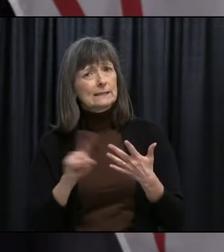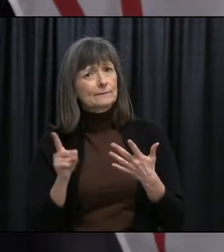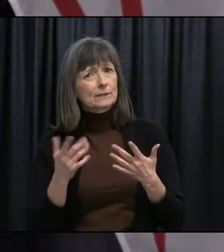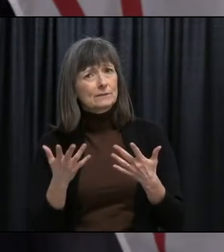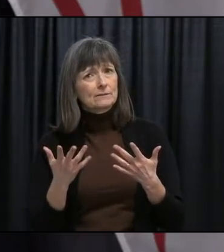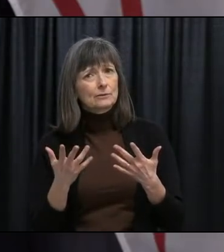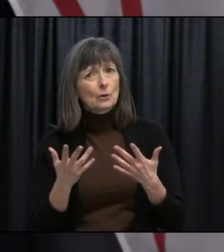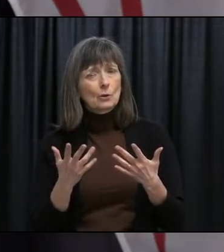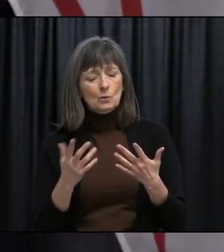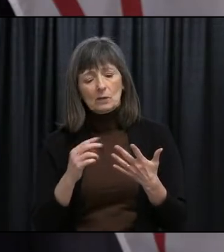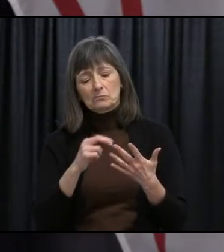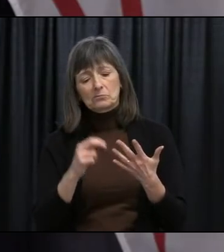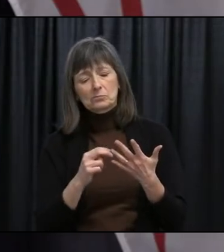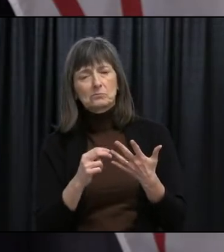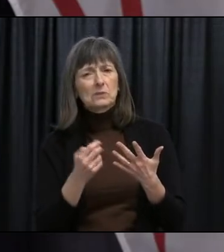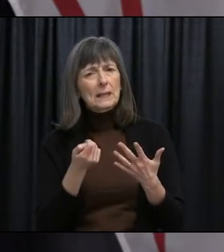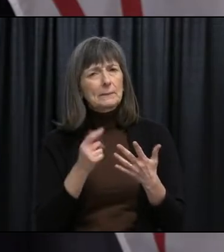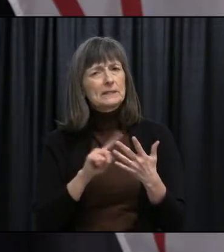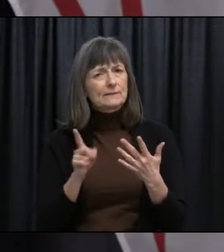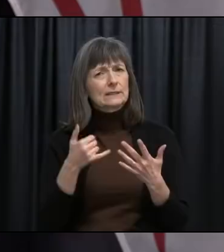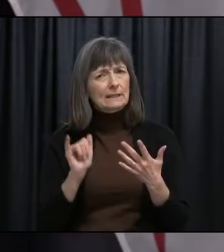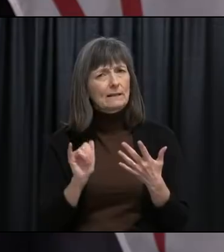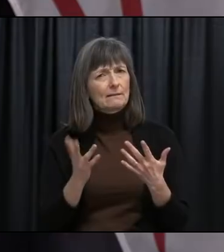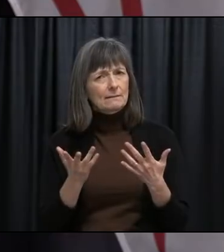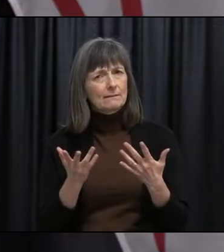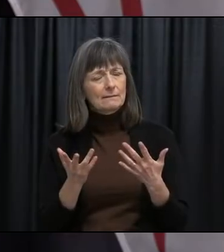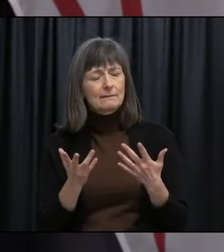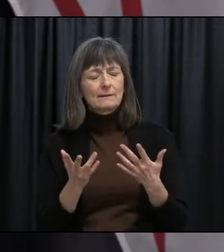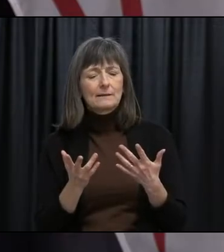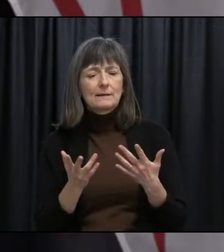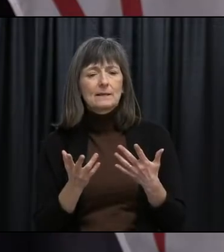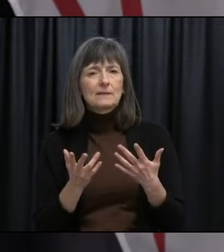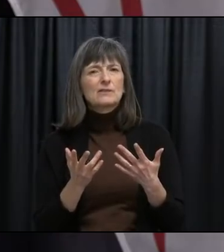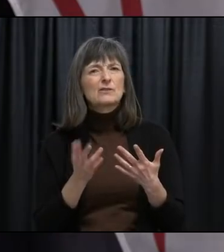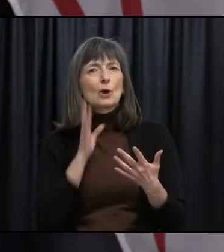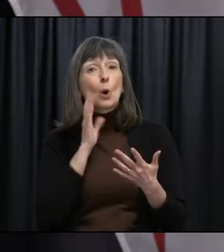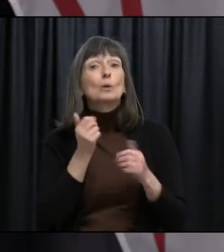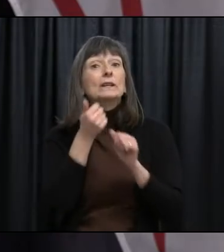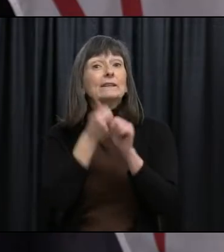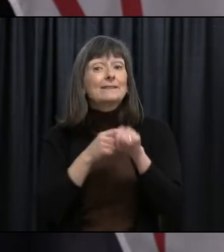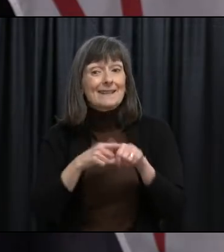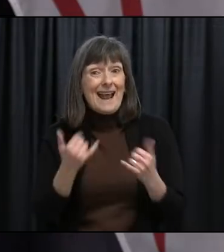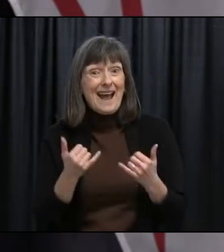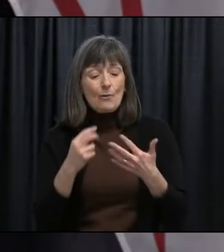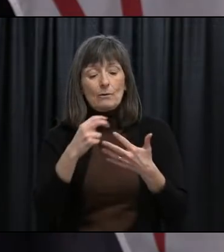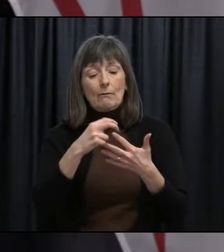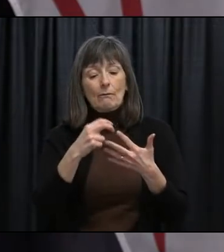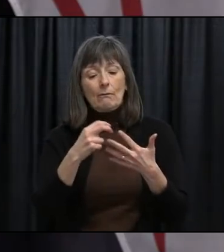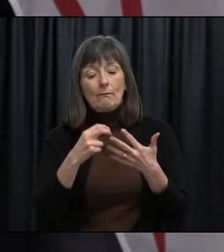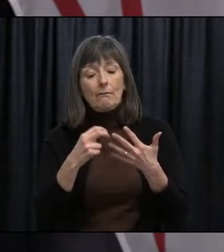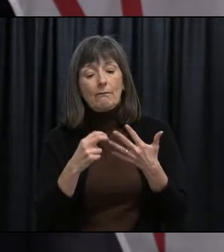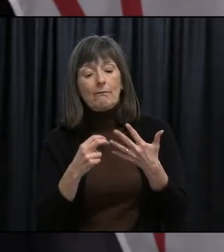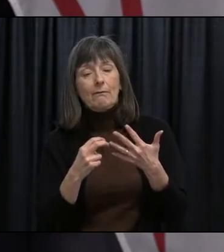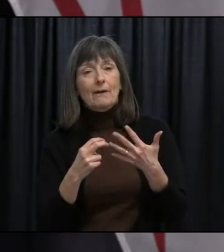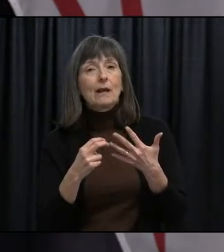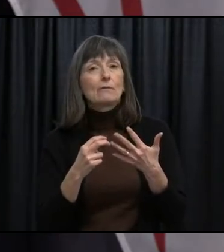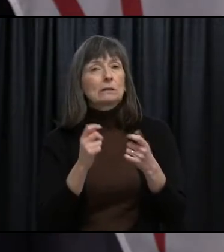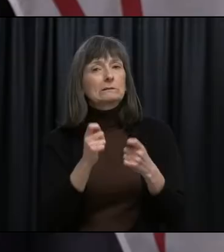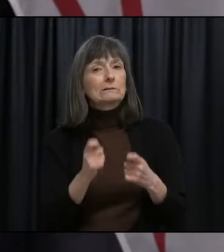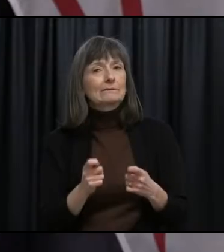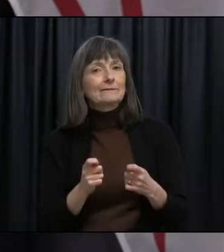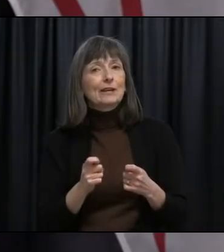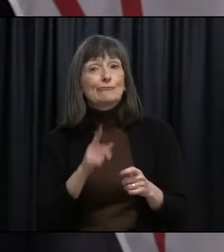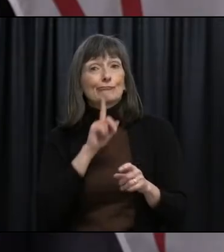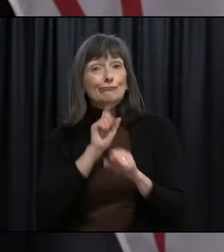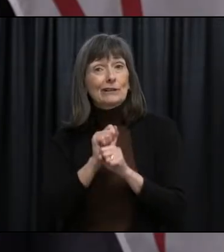as we move into level 2. So all the levels will have changed slightly, especially with respect to gatherings, as I think that's an area